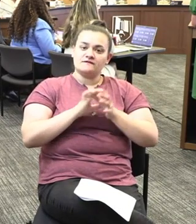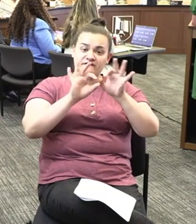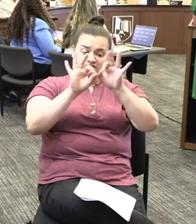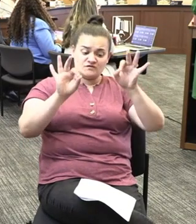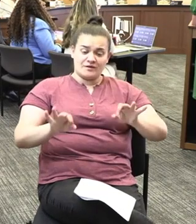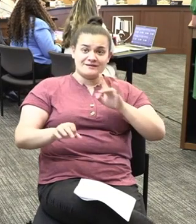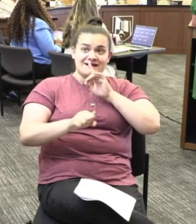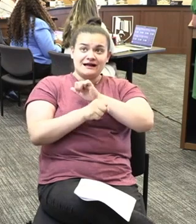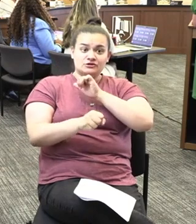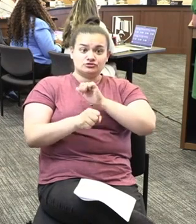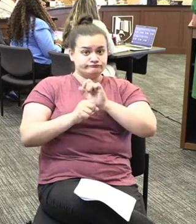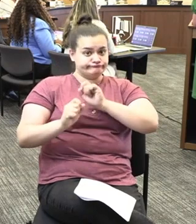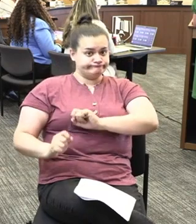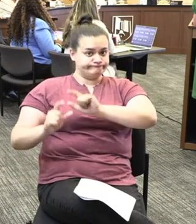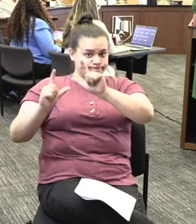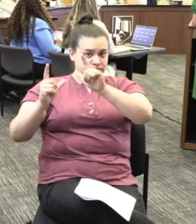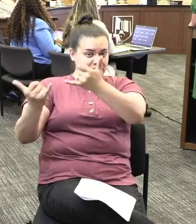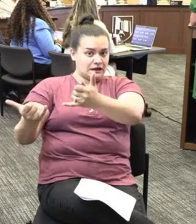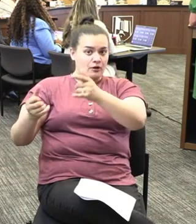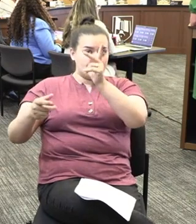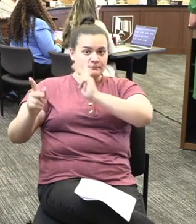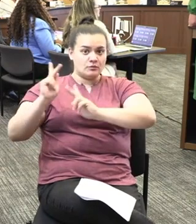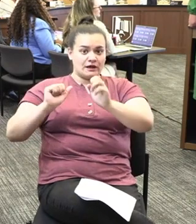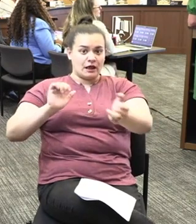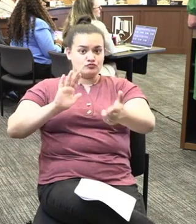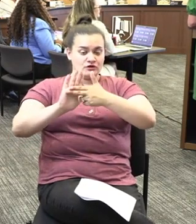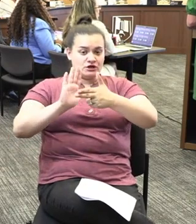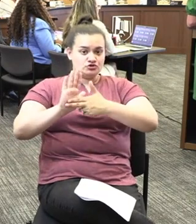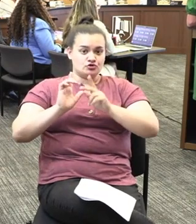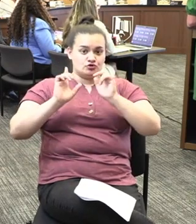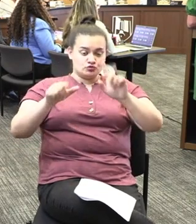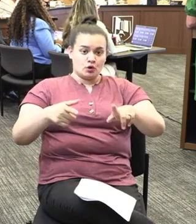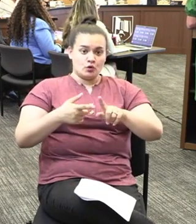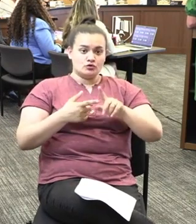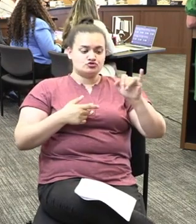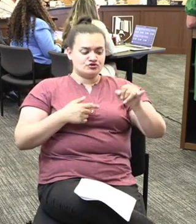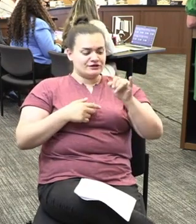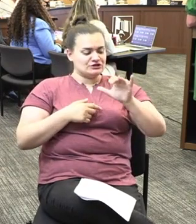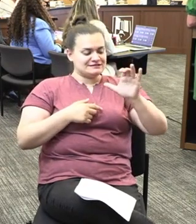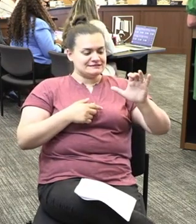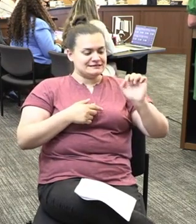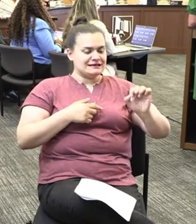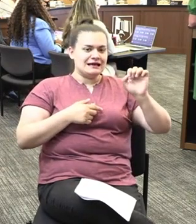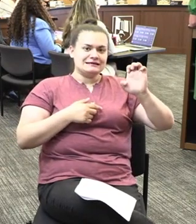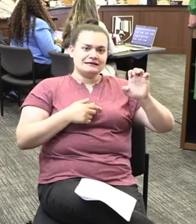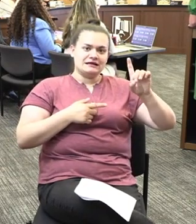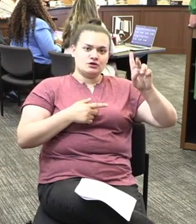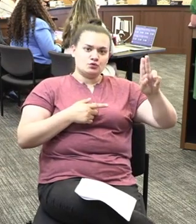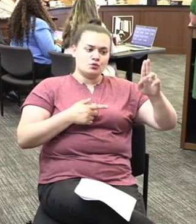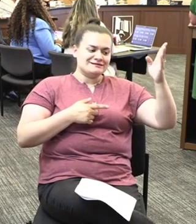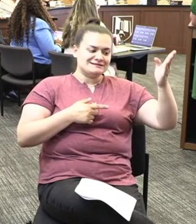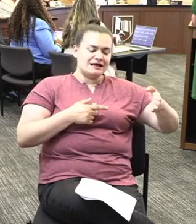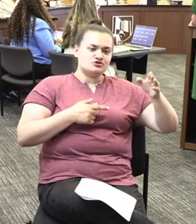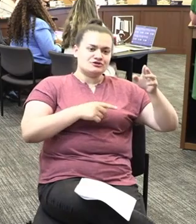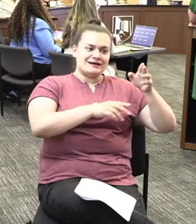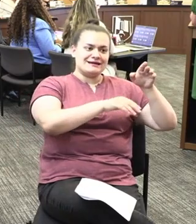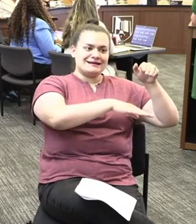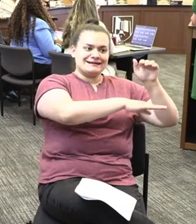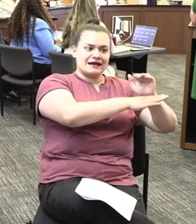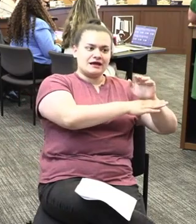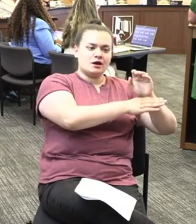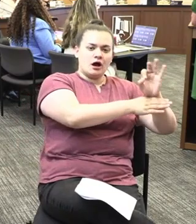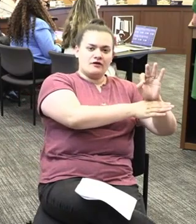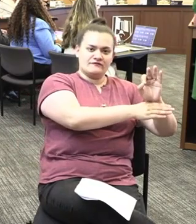actually up now, so people can register to attend. It's jjc.edu/Night of Stars. It will be here in